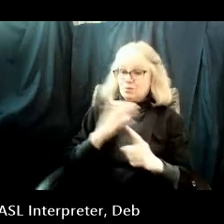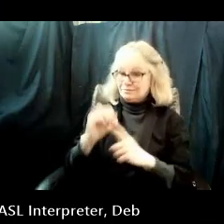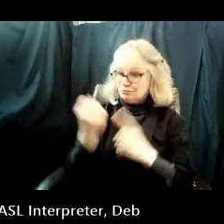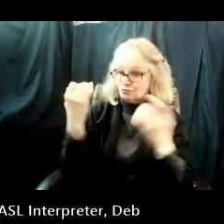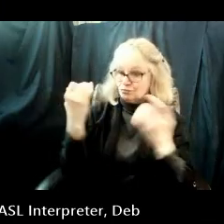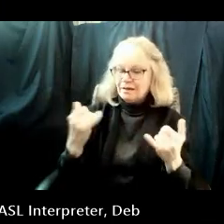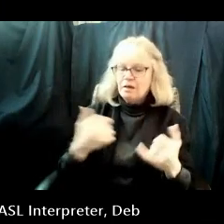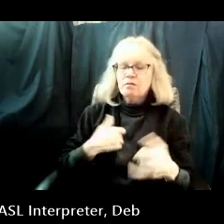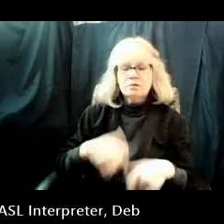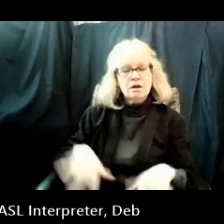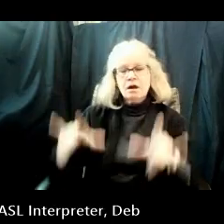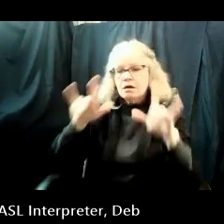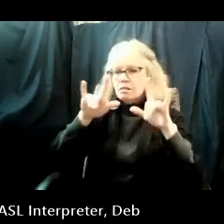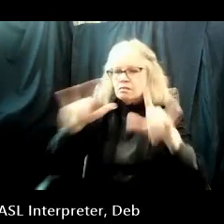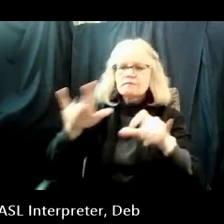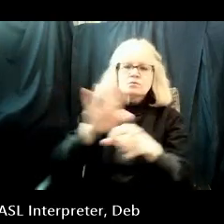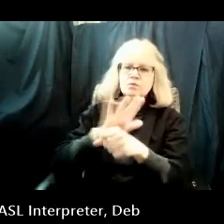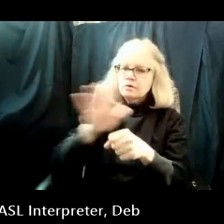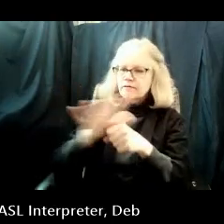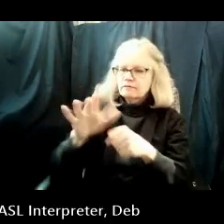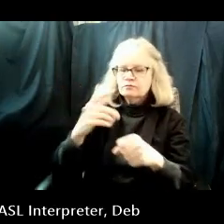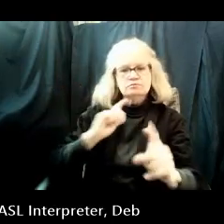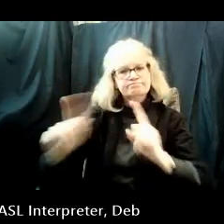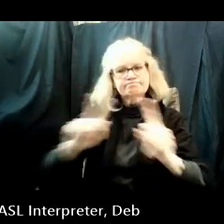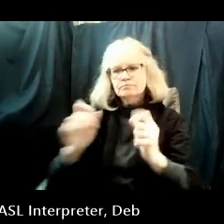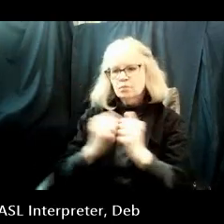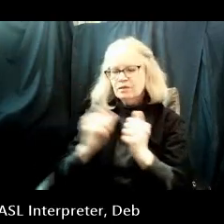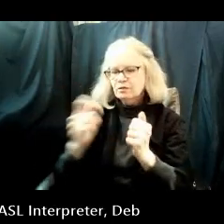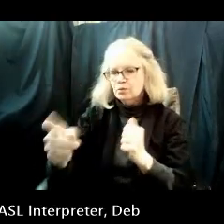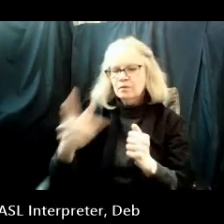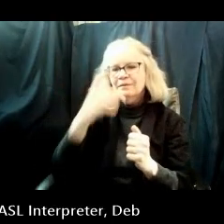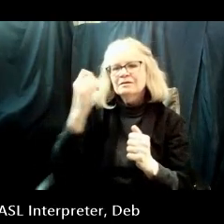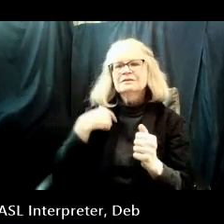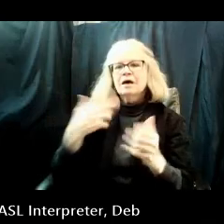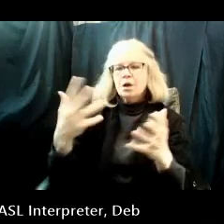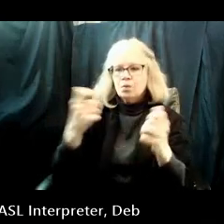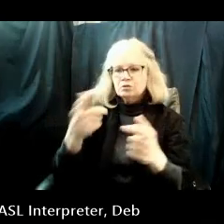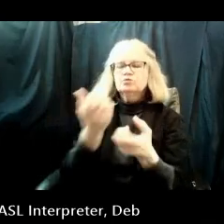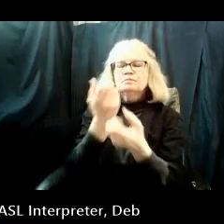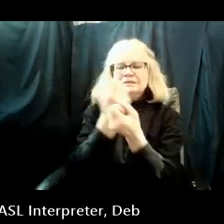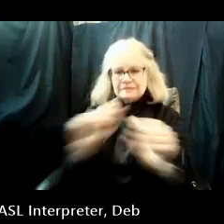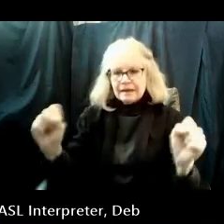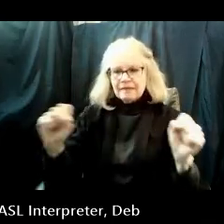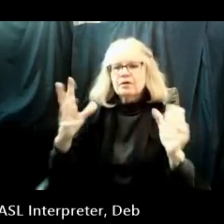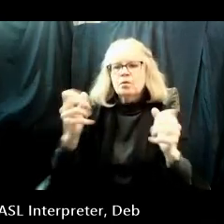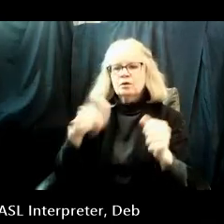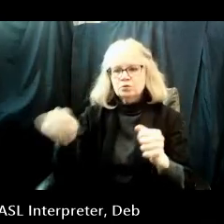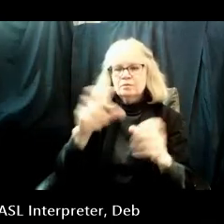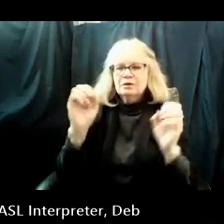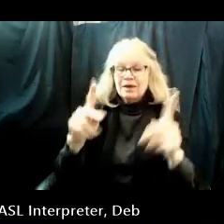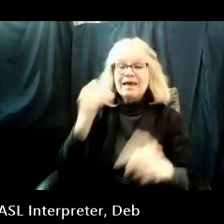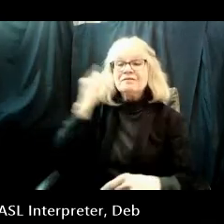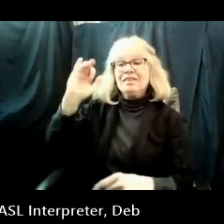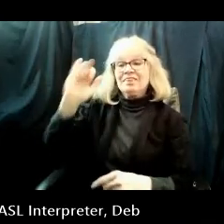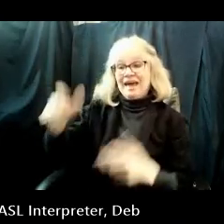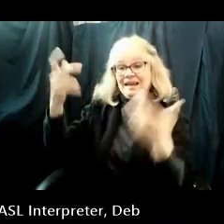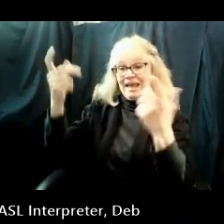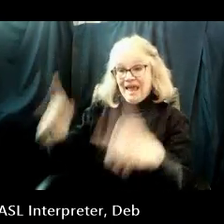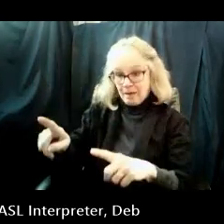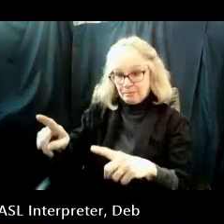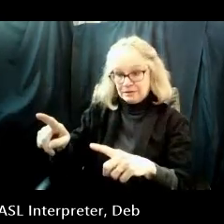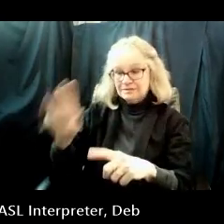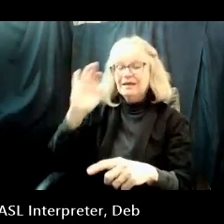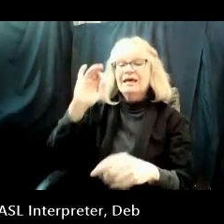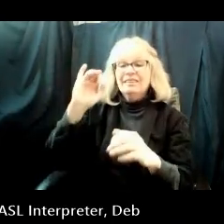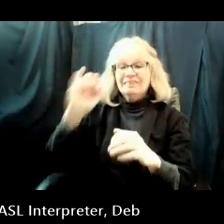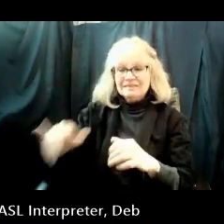you enough to have this conversation because I want you to be safe. I want you to be okay. So if this happens, this is how I want you to